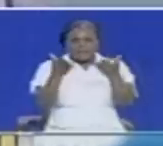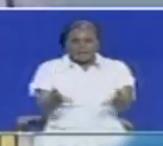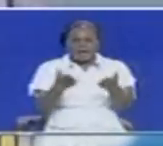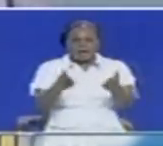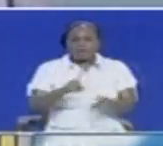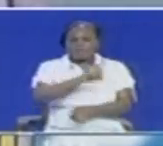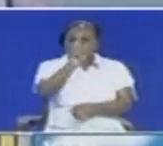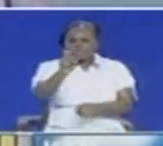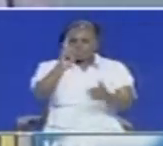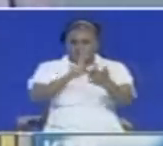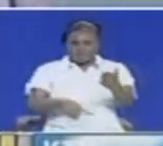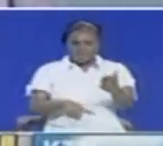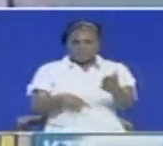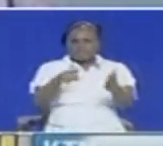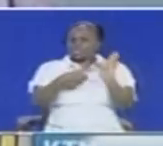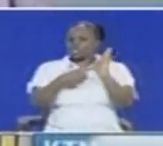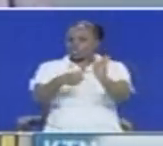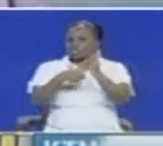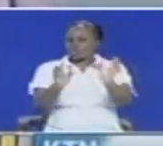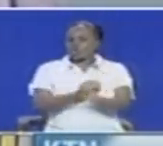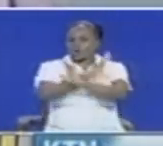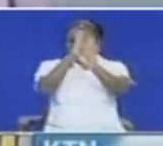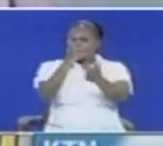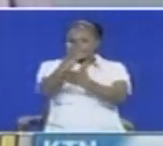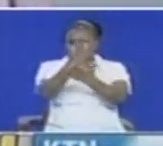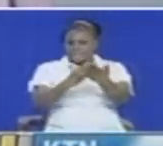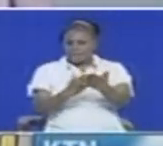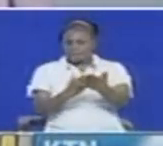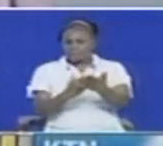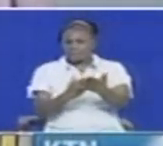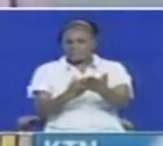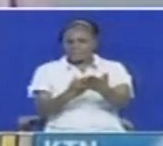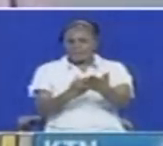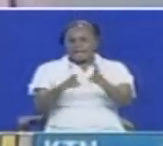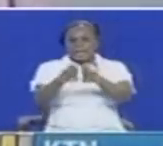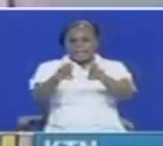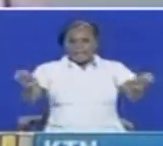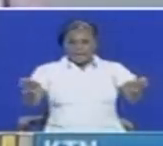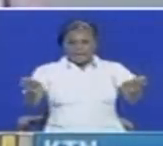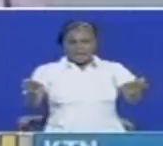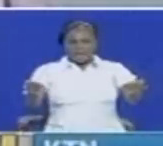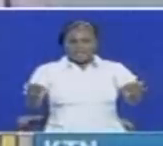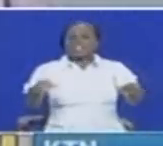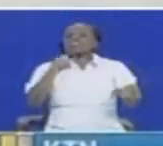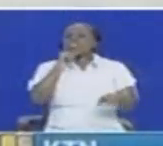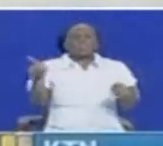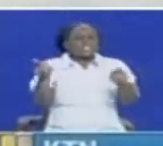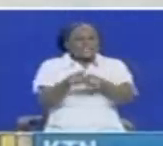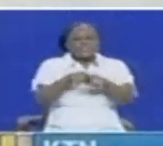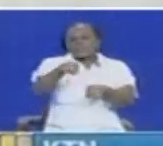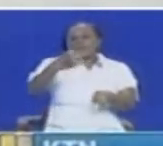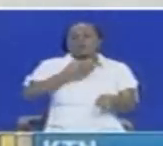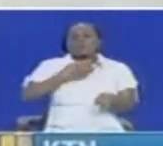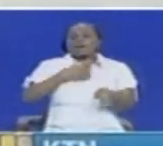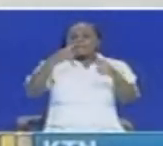Maswala ni kwamba imejitokeza kwamba baadhi ya mashamba sio vile ambavyo yanatakana yawe. However,